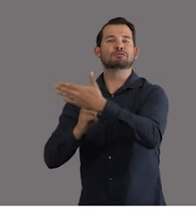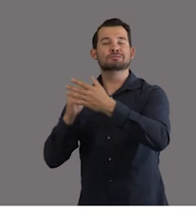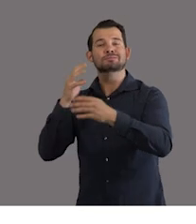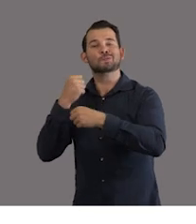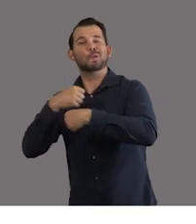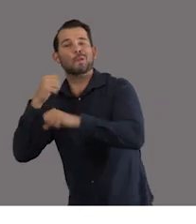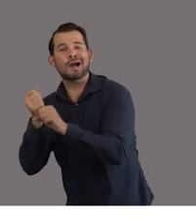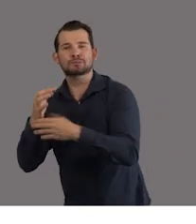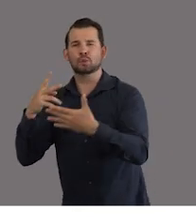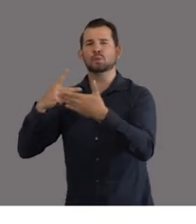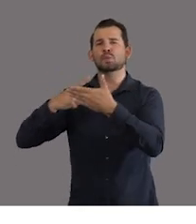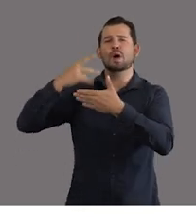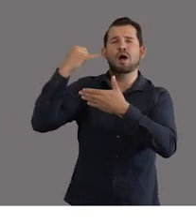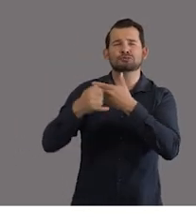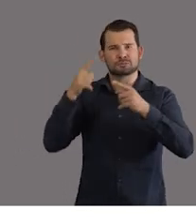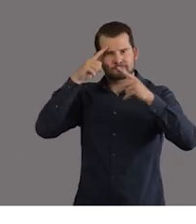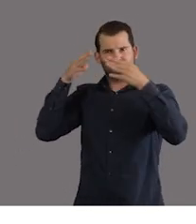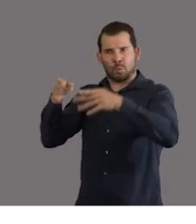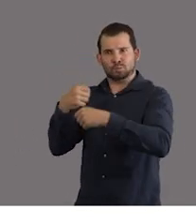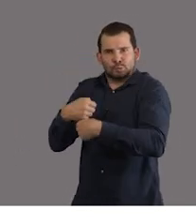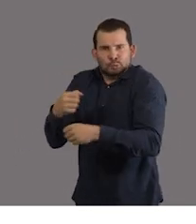website.